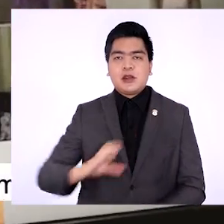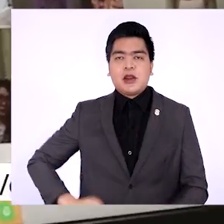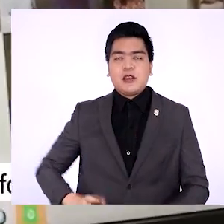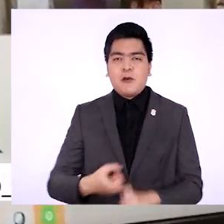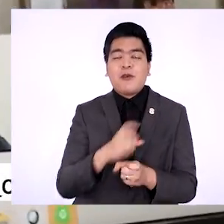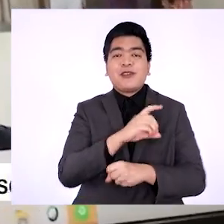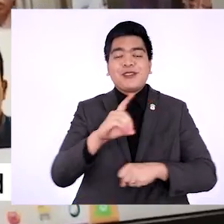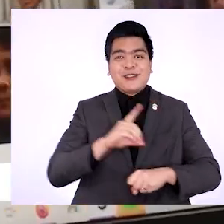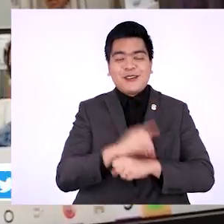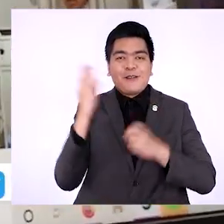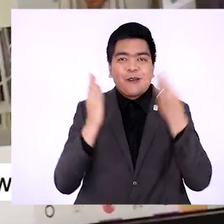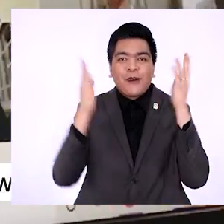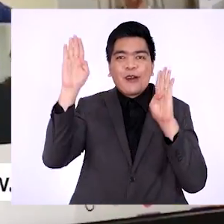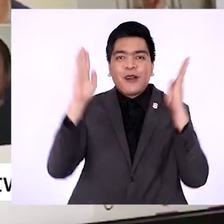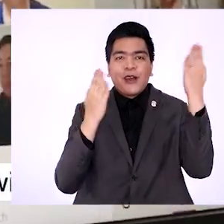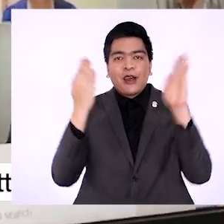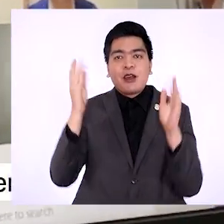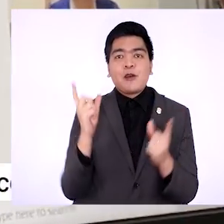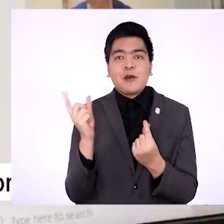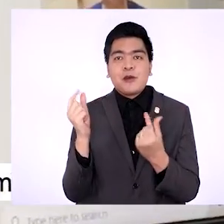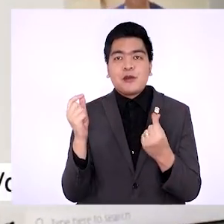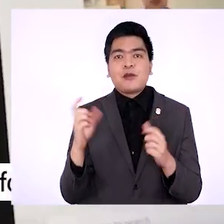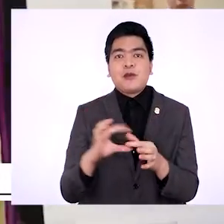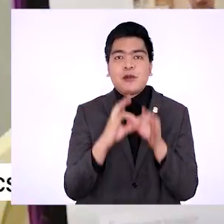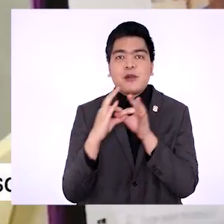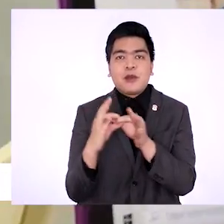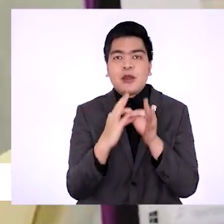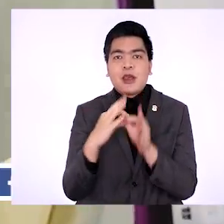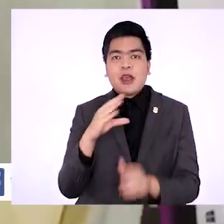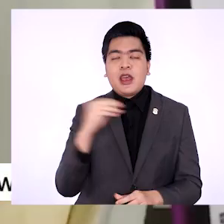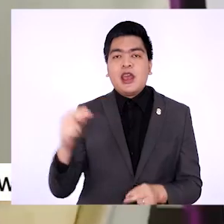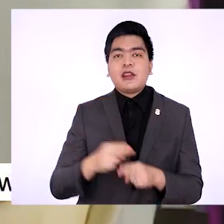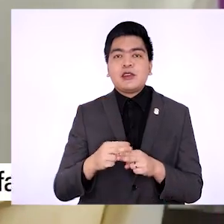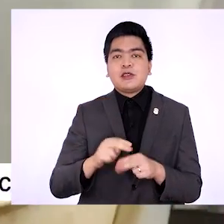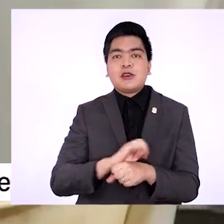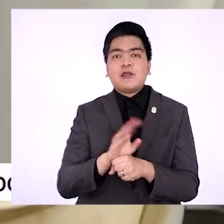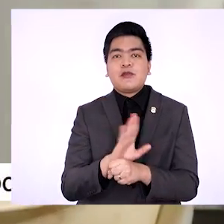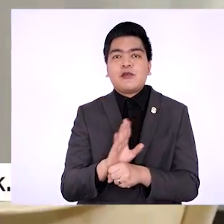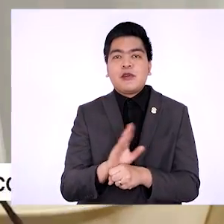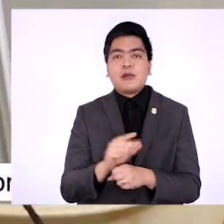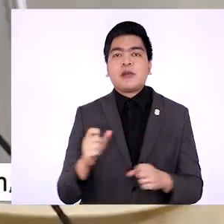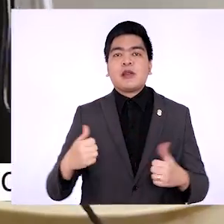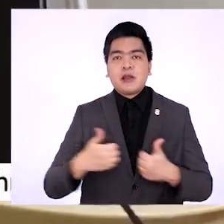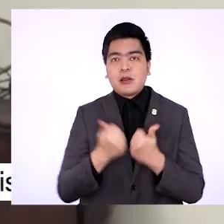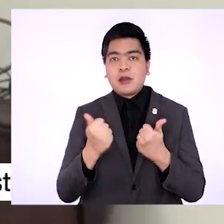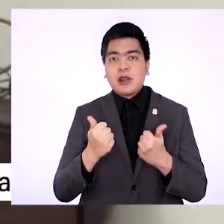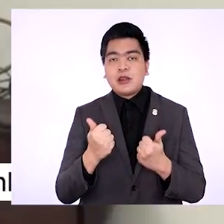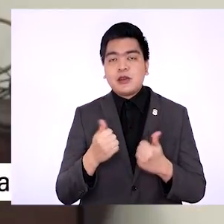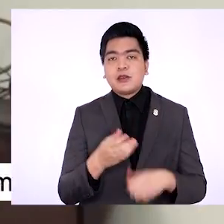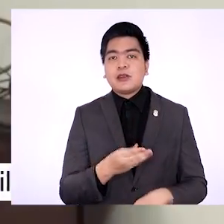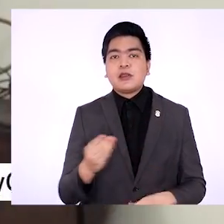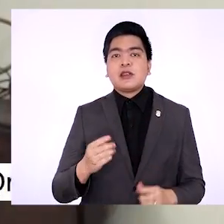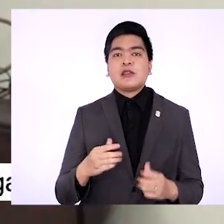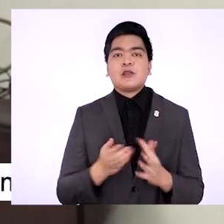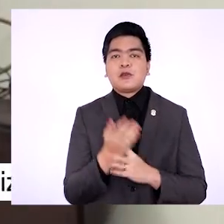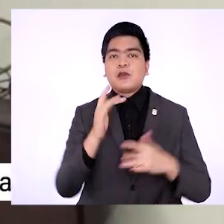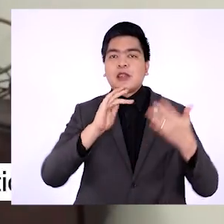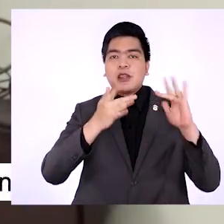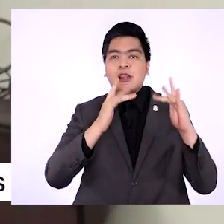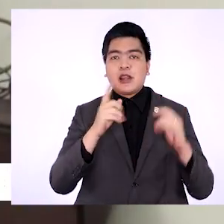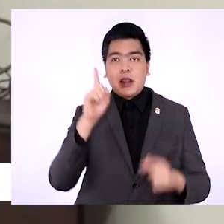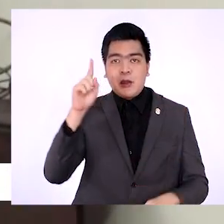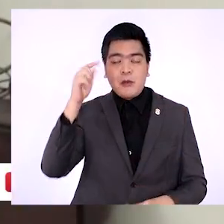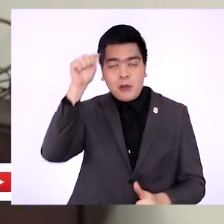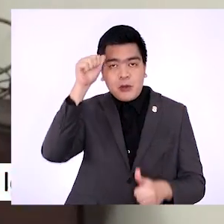Malaysia held a get-together and short film competition through video conferencing. One of the purposes of